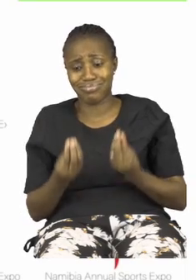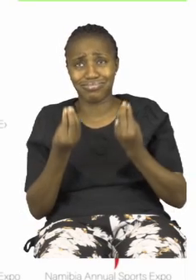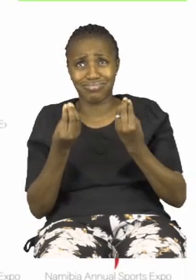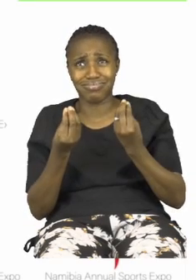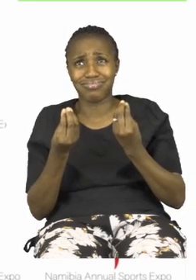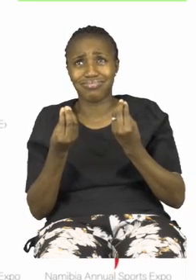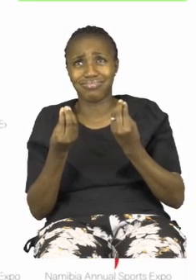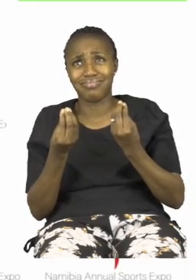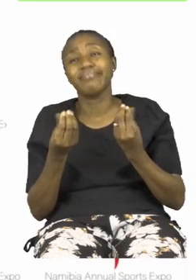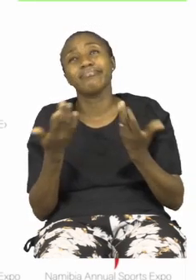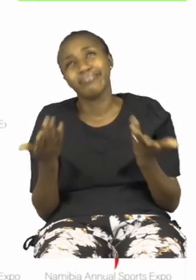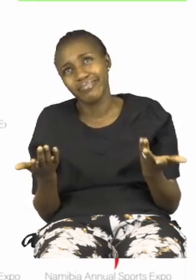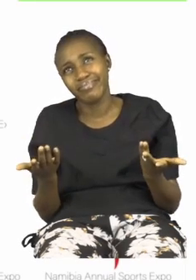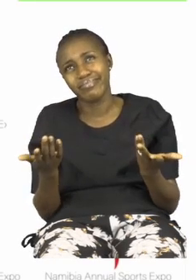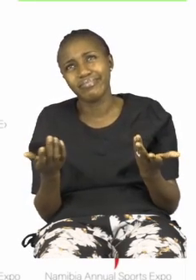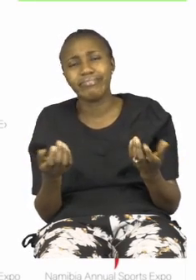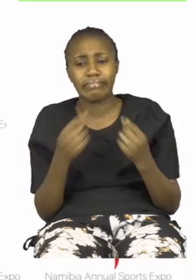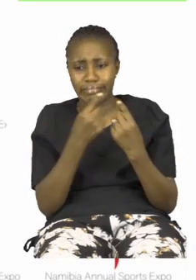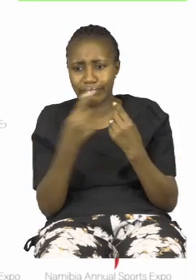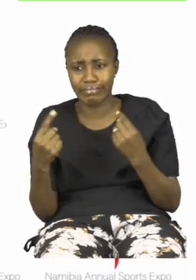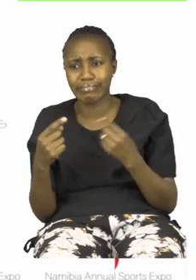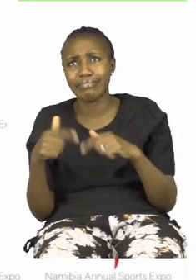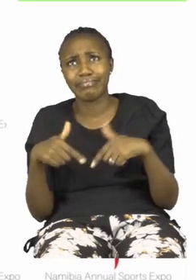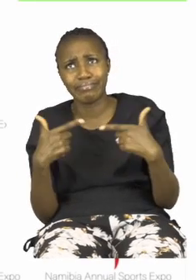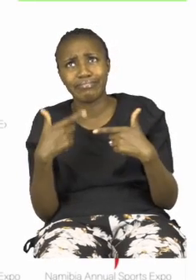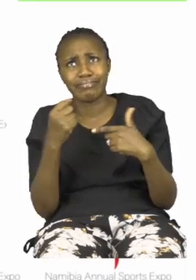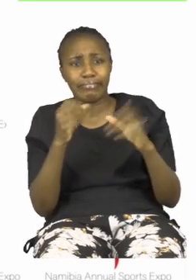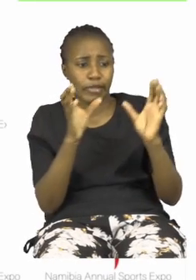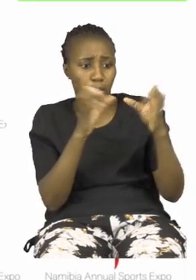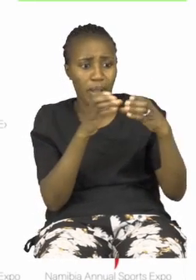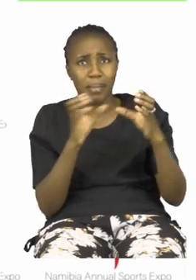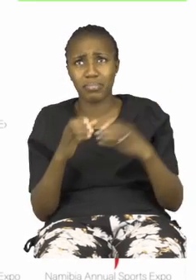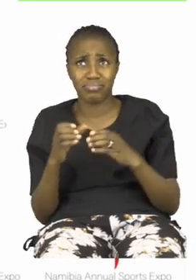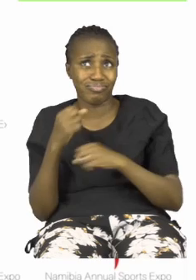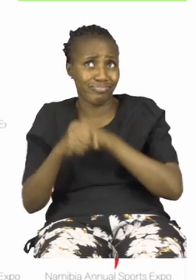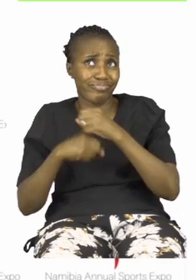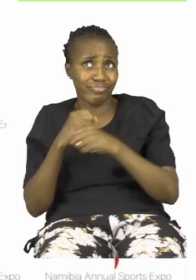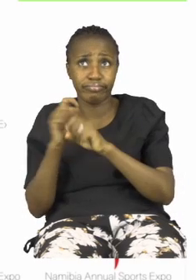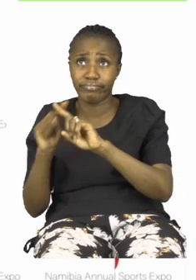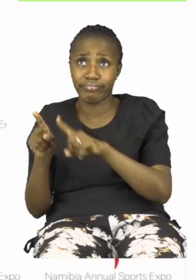a group that specifically plays it.